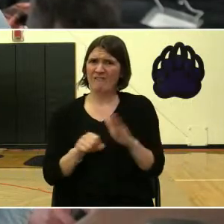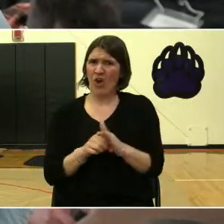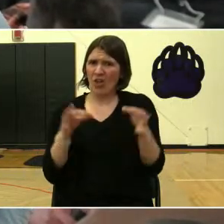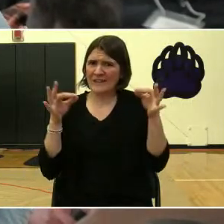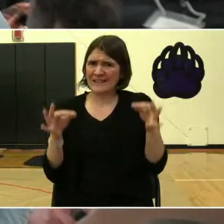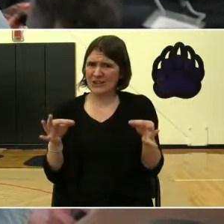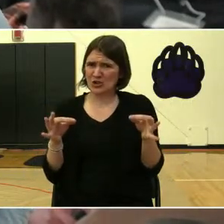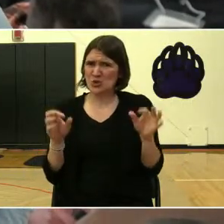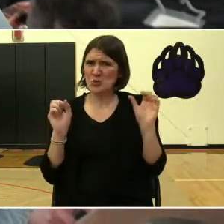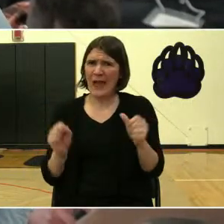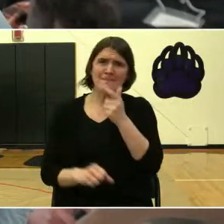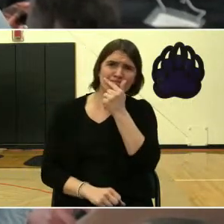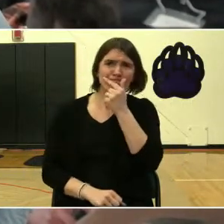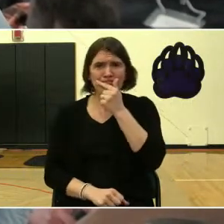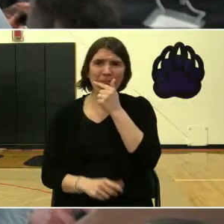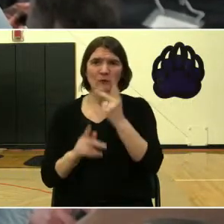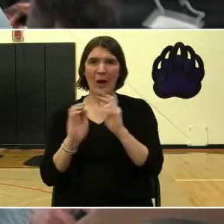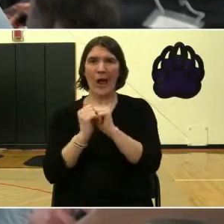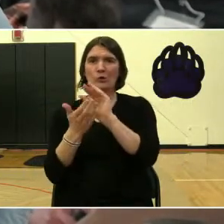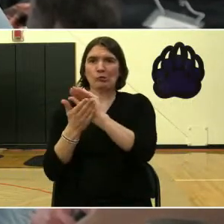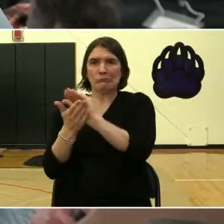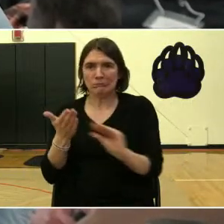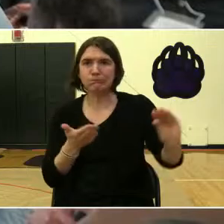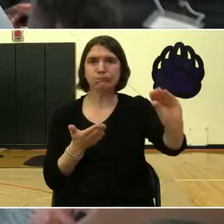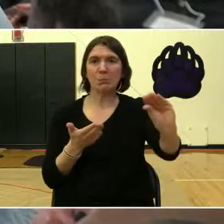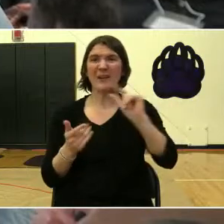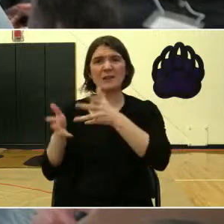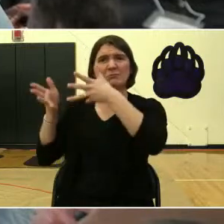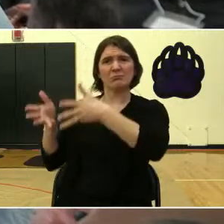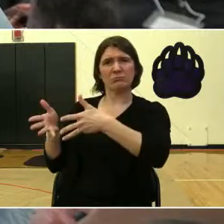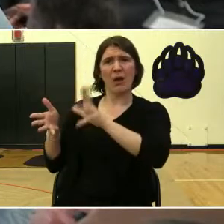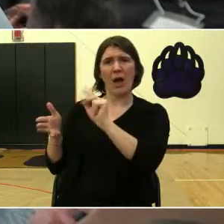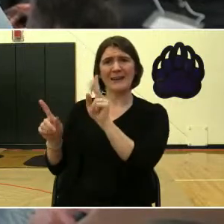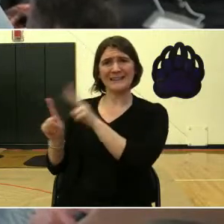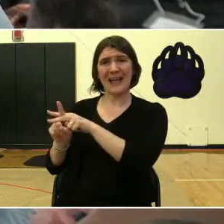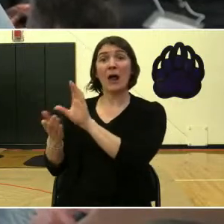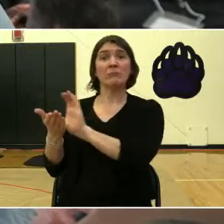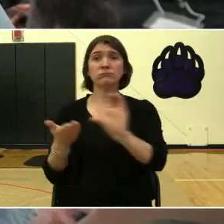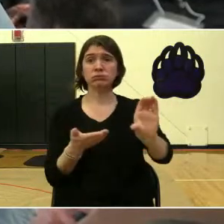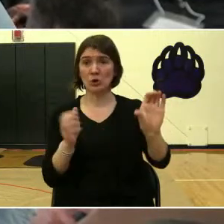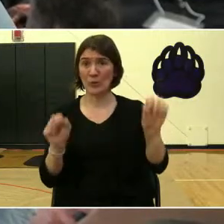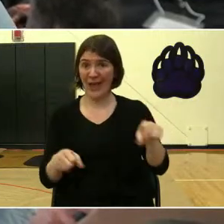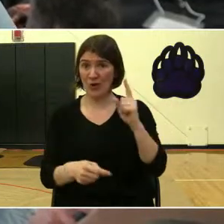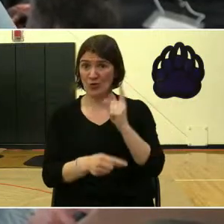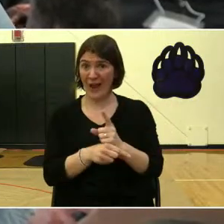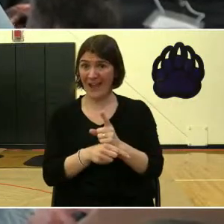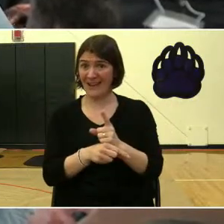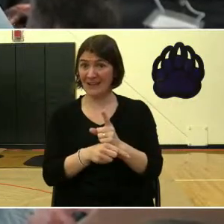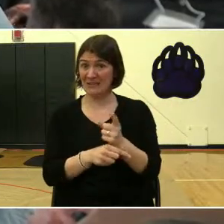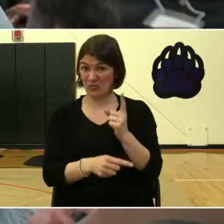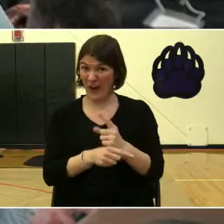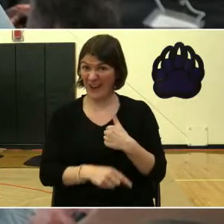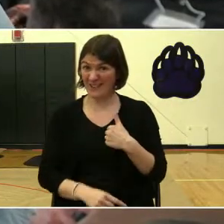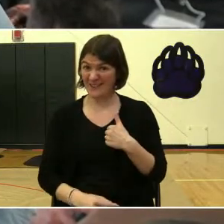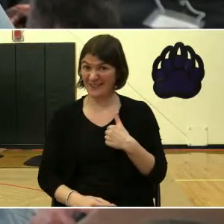right over spending money out of the undesignated fund balance